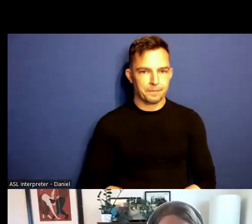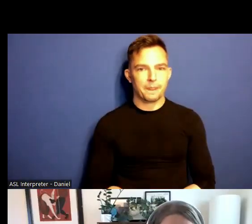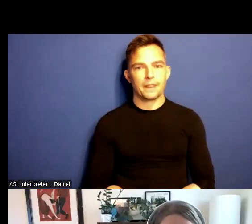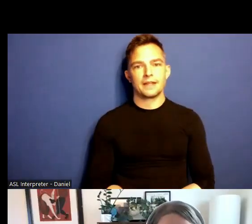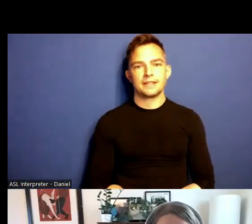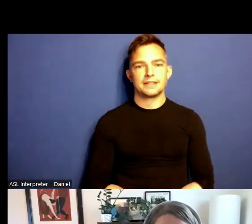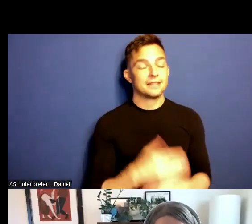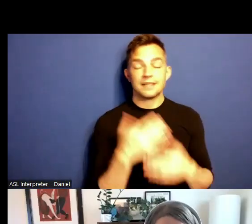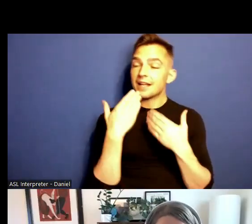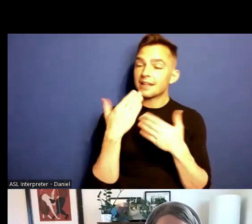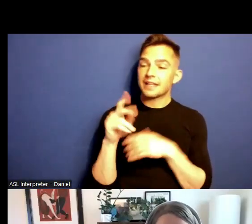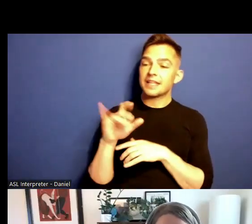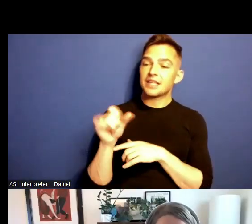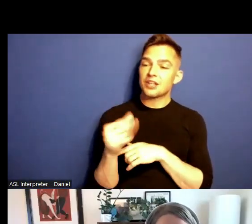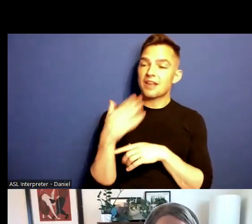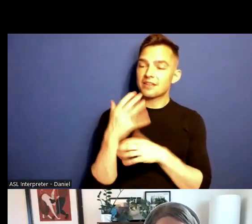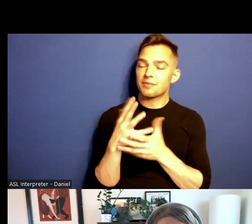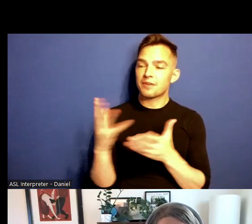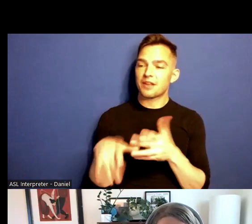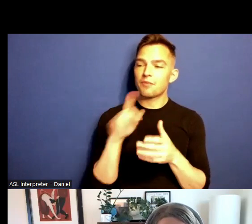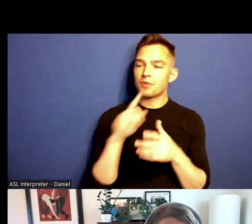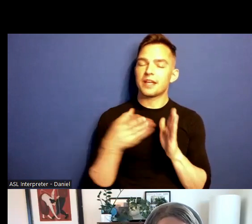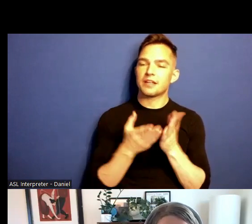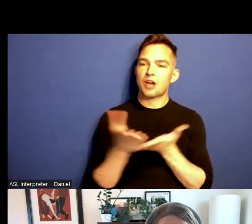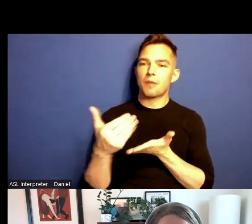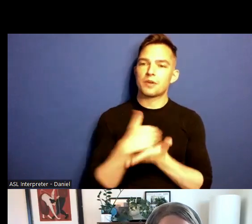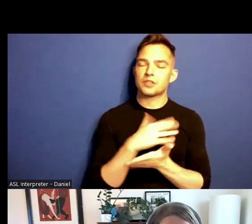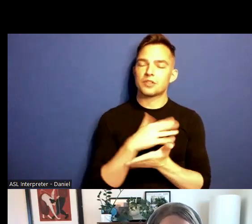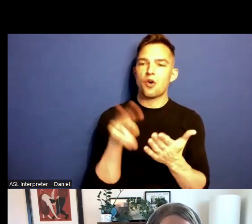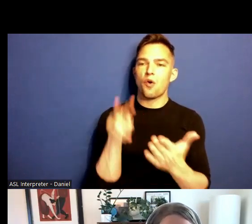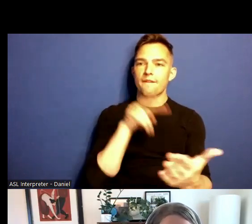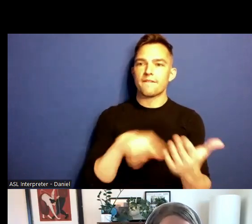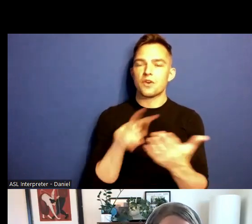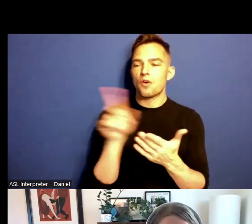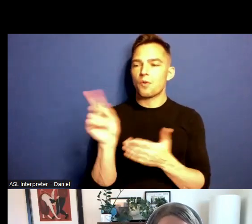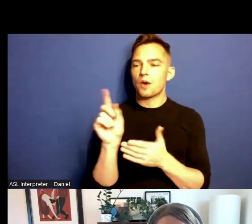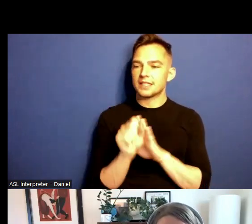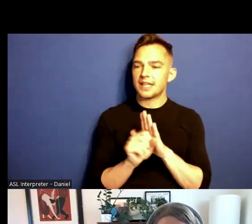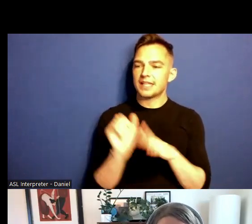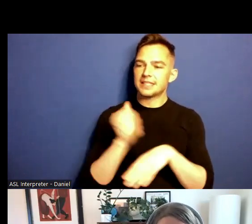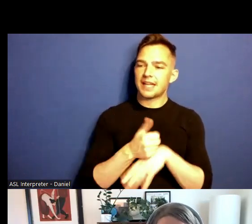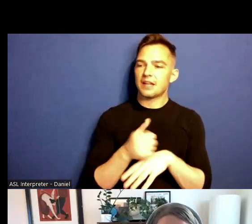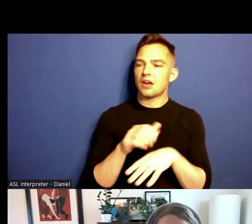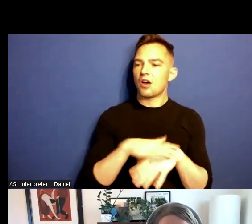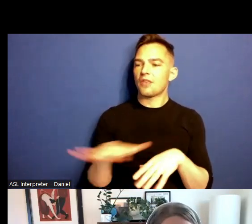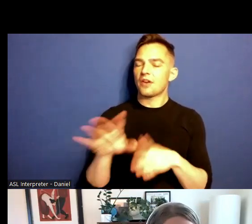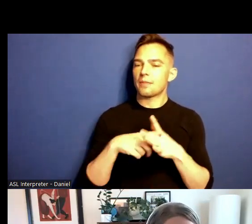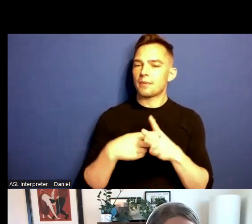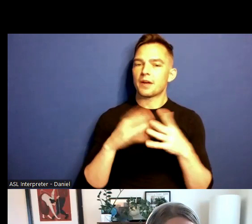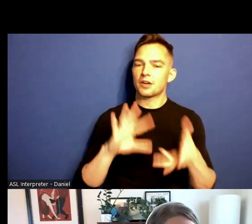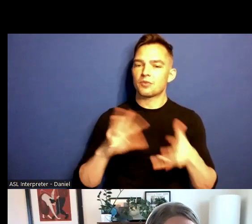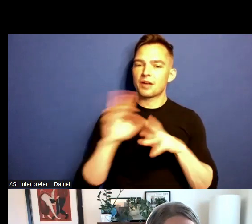Thank you, Keisha. Thank you so much for that really comprehensive overview of where states stand around their implementation of crisis